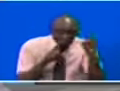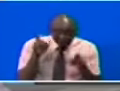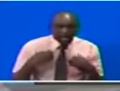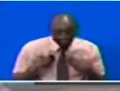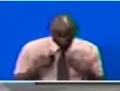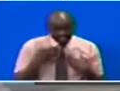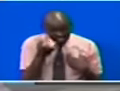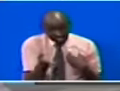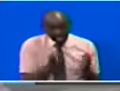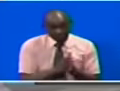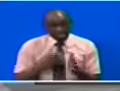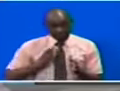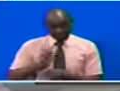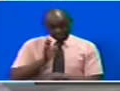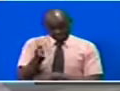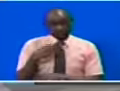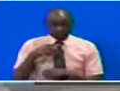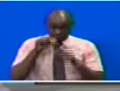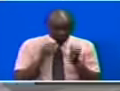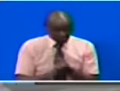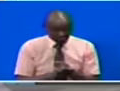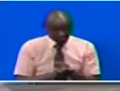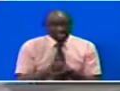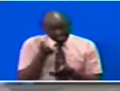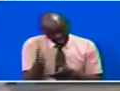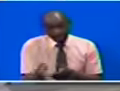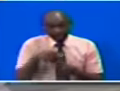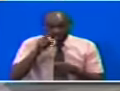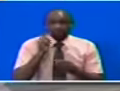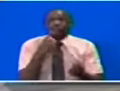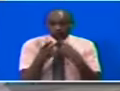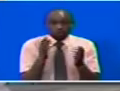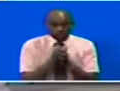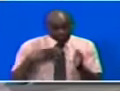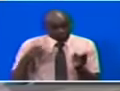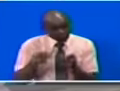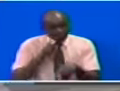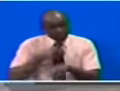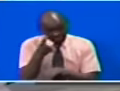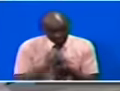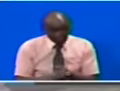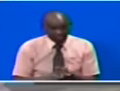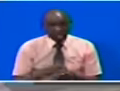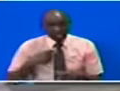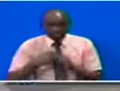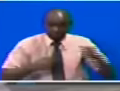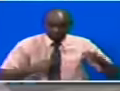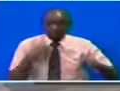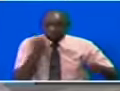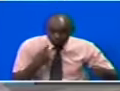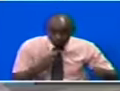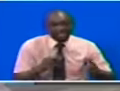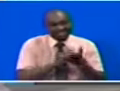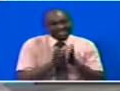of the party leader for Wiper. They will just be addressing the press in a bit, flanked by, of course, the Secretary General of